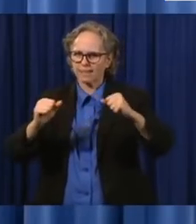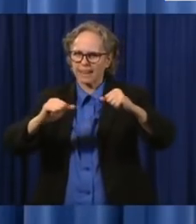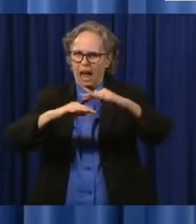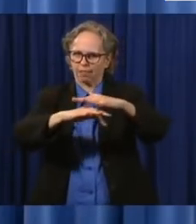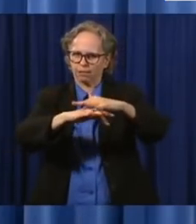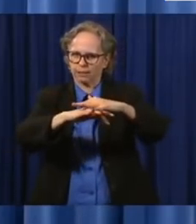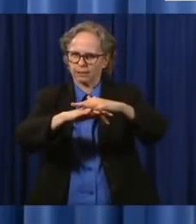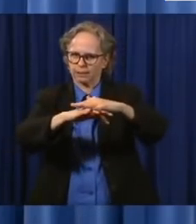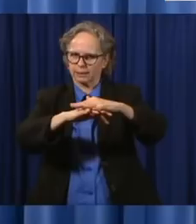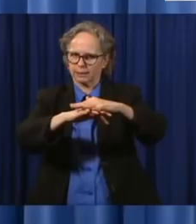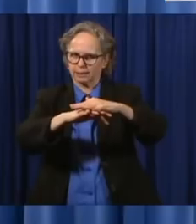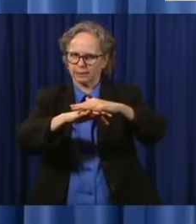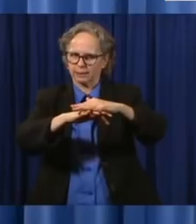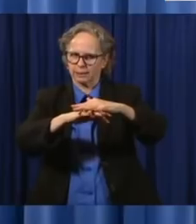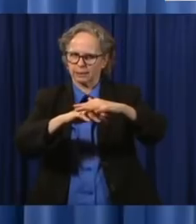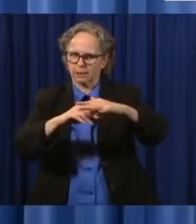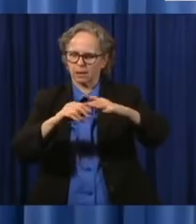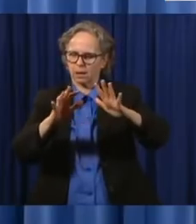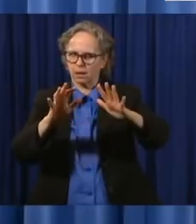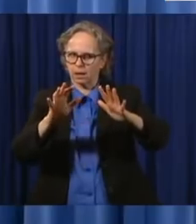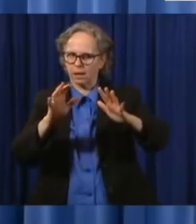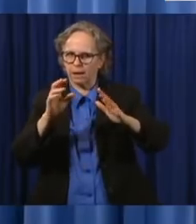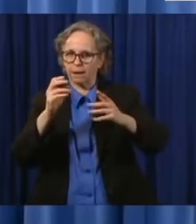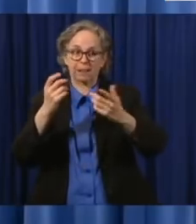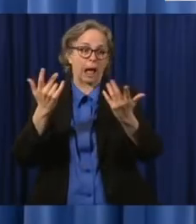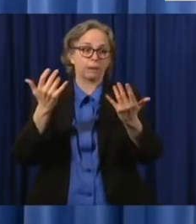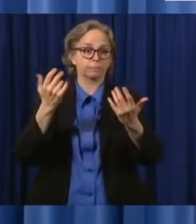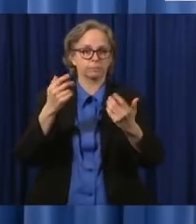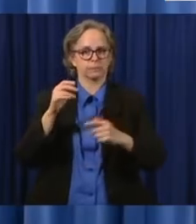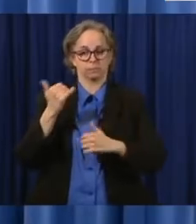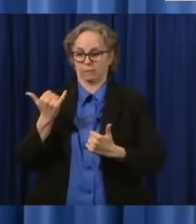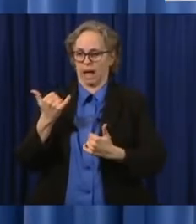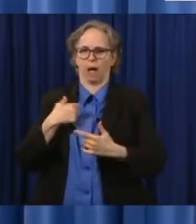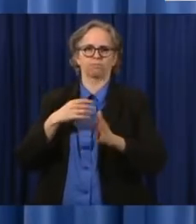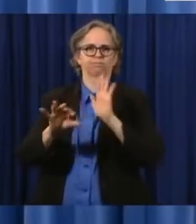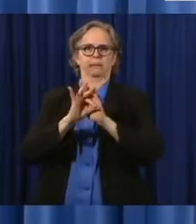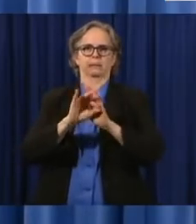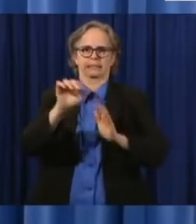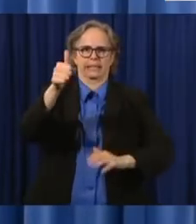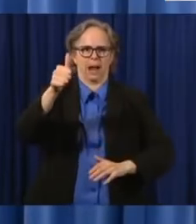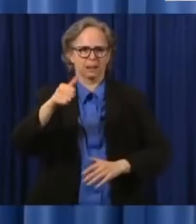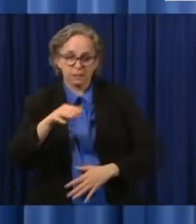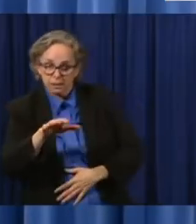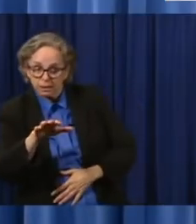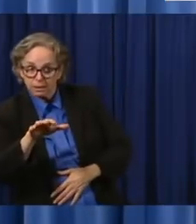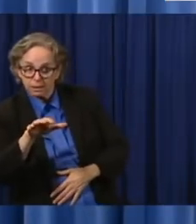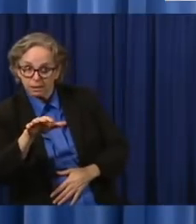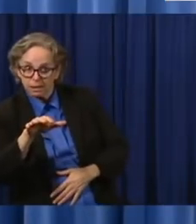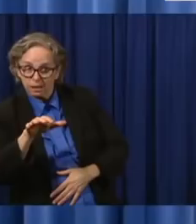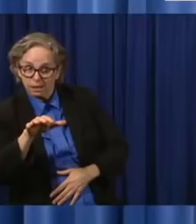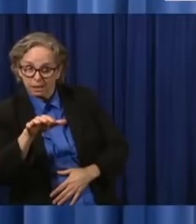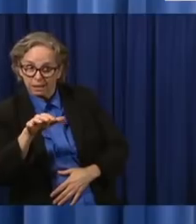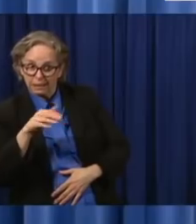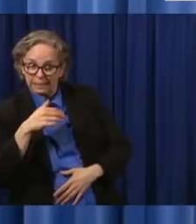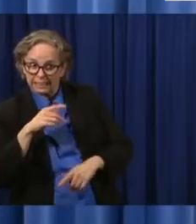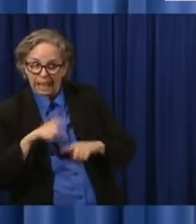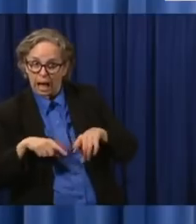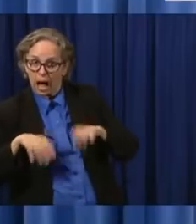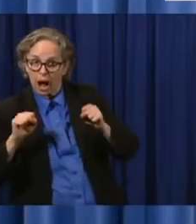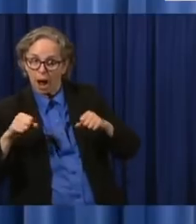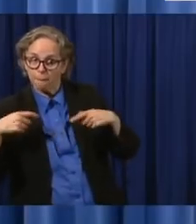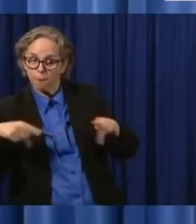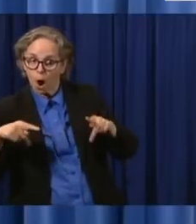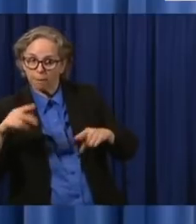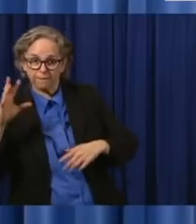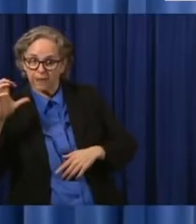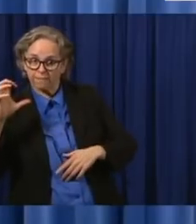right number. But for now, that number remains. So I cannot have a party with 500 of my closest friends at